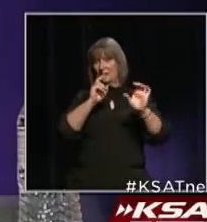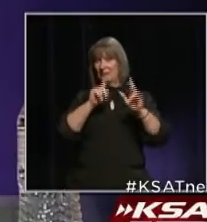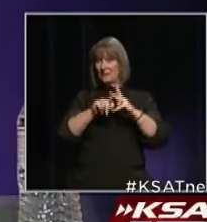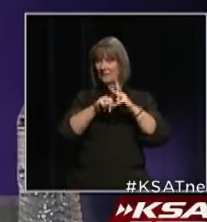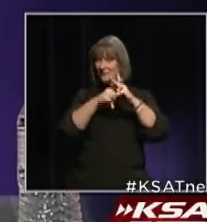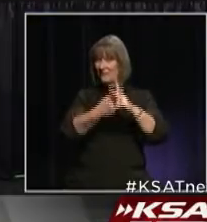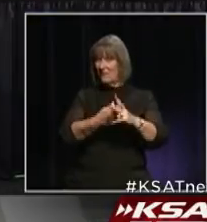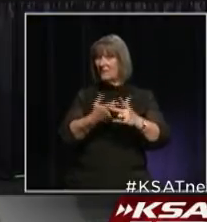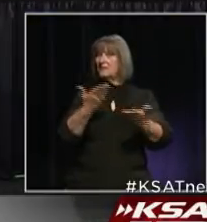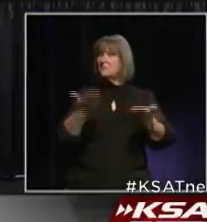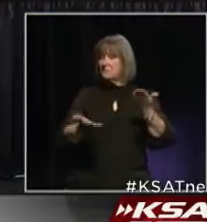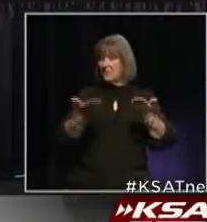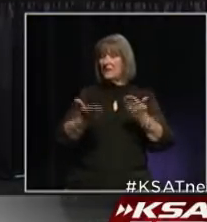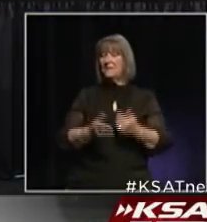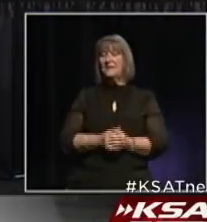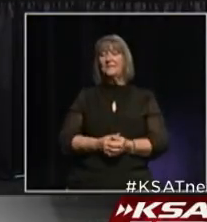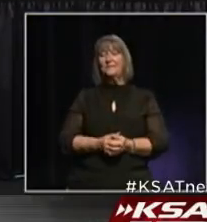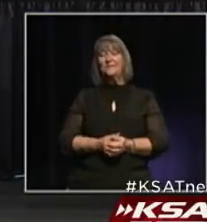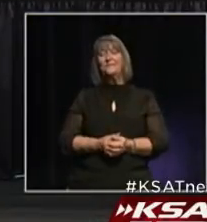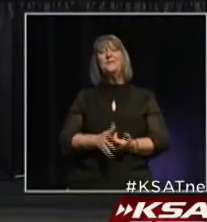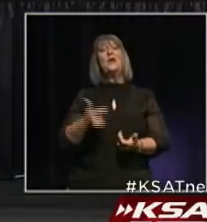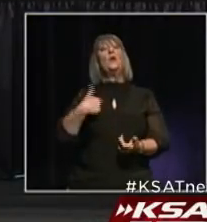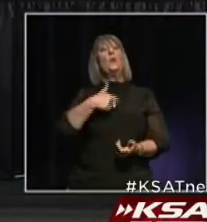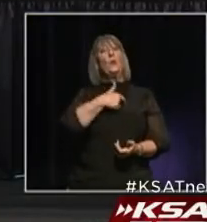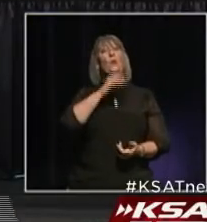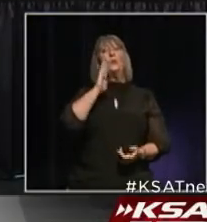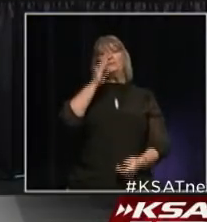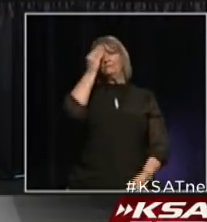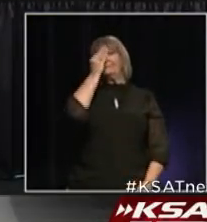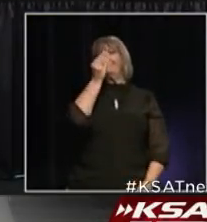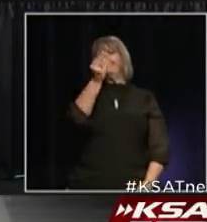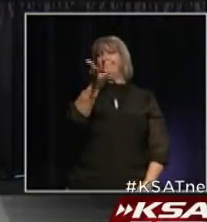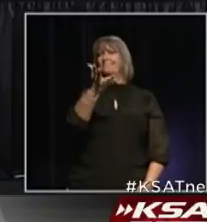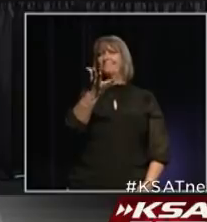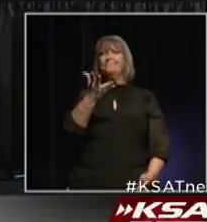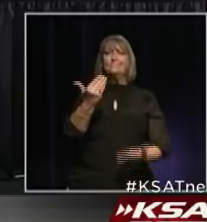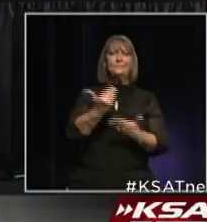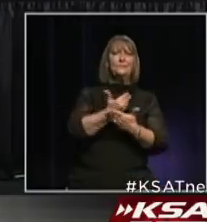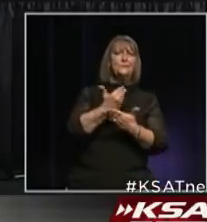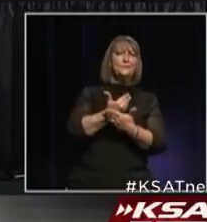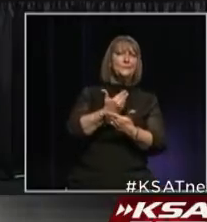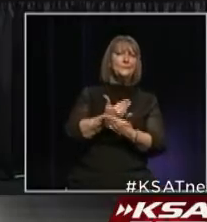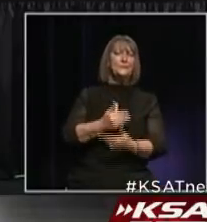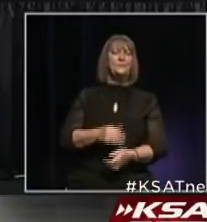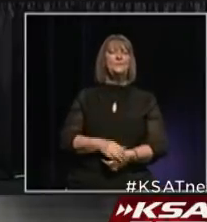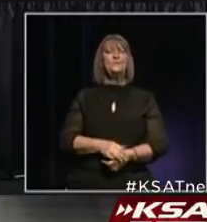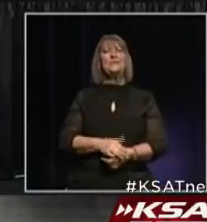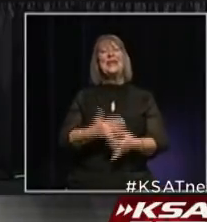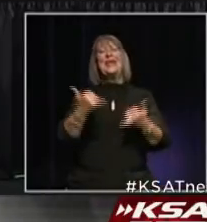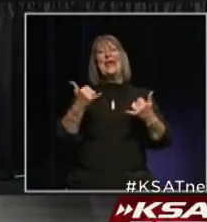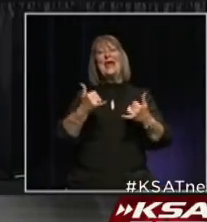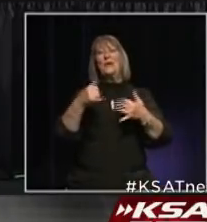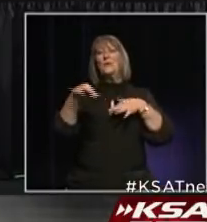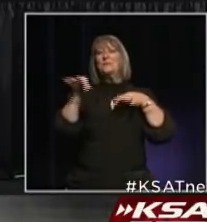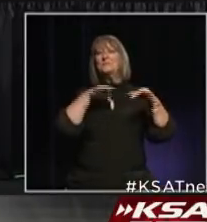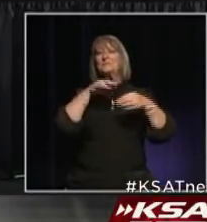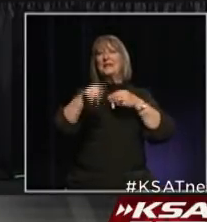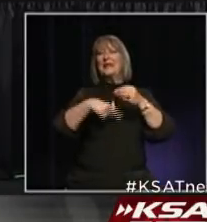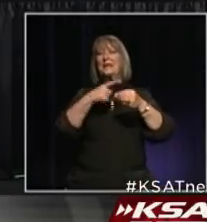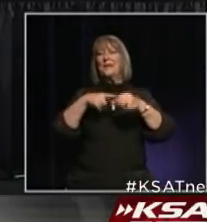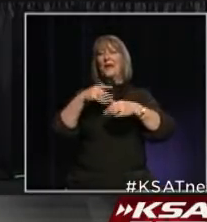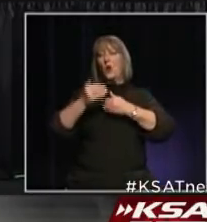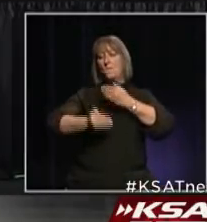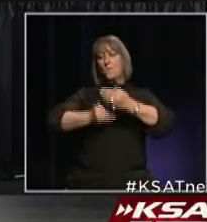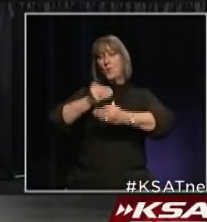in. All right, thank you, Judge, and we will certainly keep you updated on that. I also want to take a look at our progress in warning indicators now that